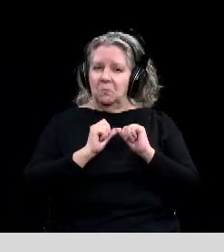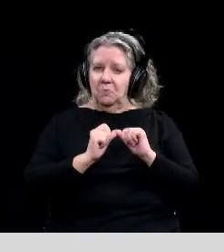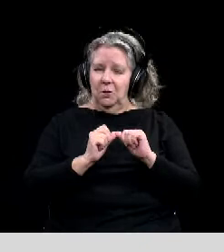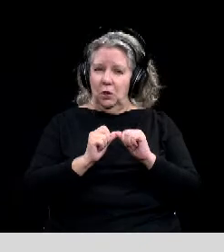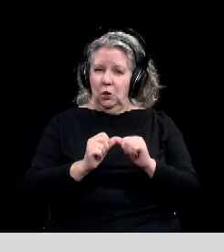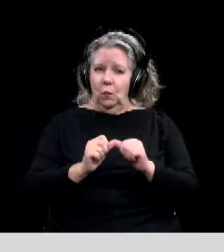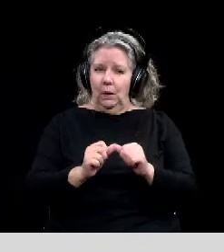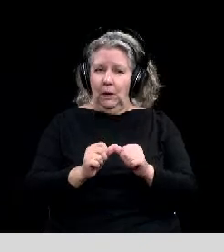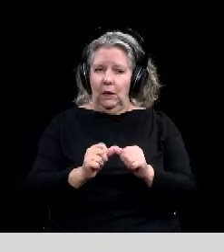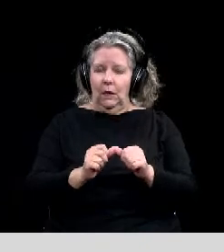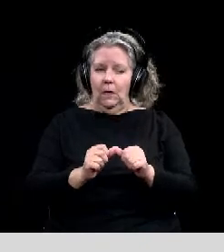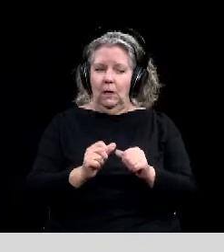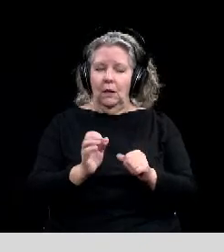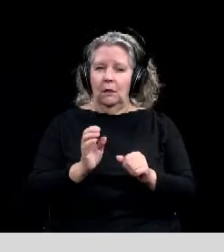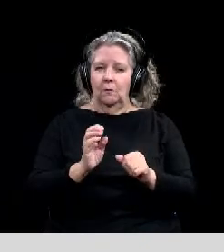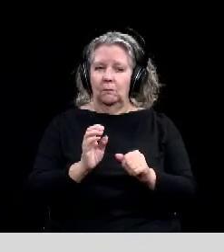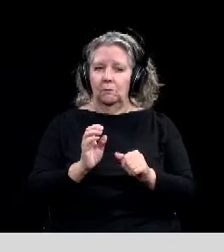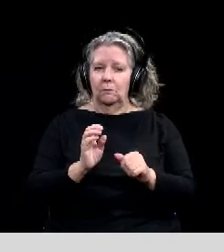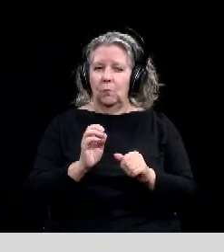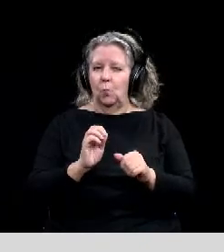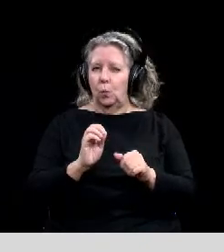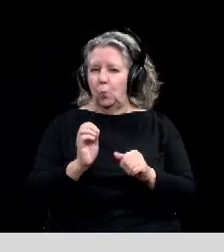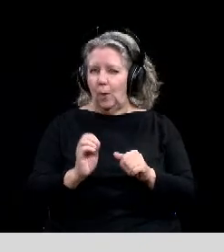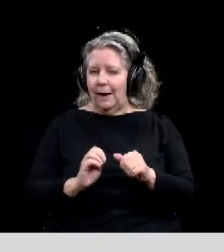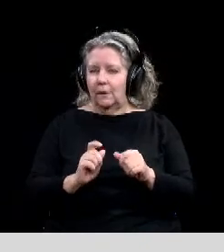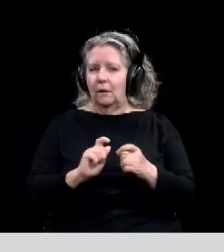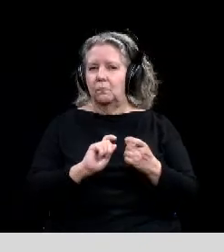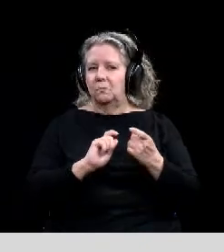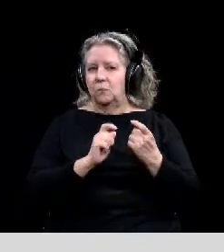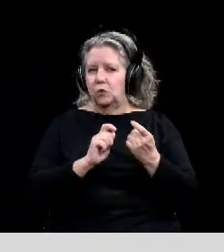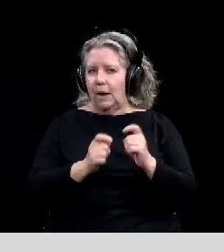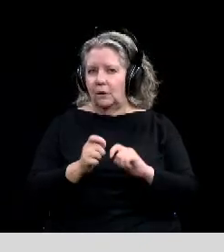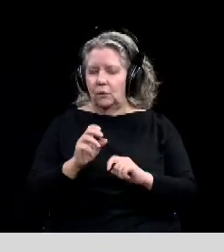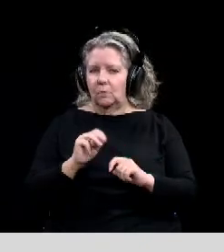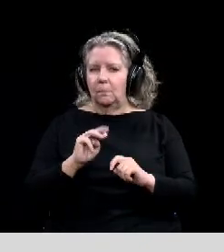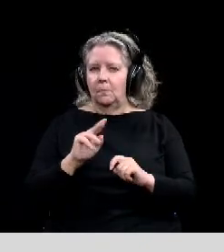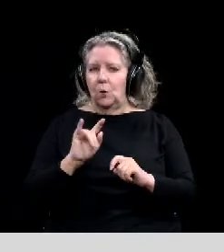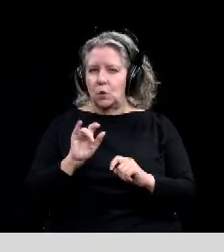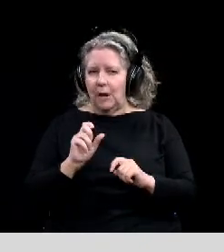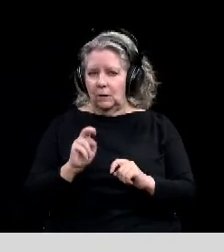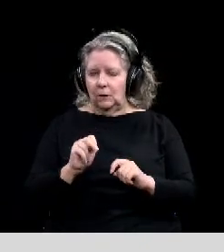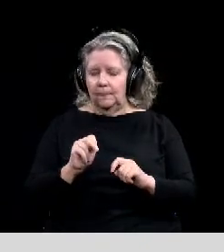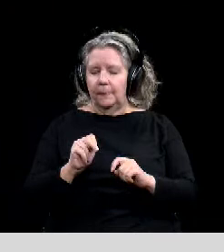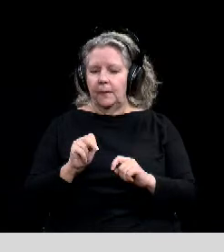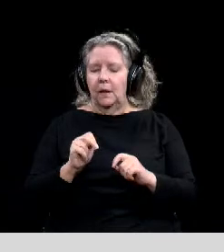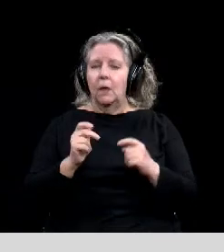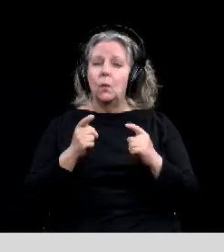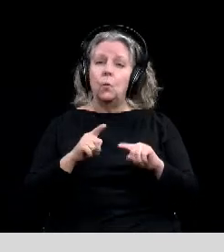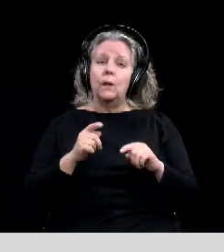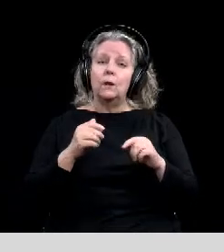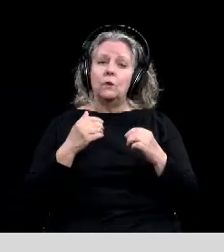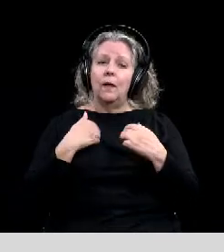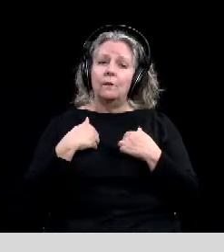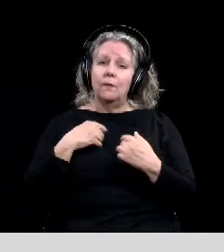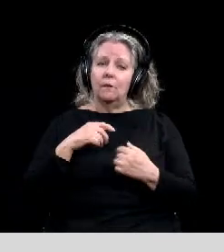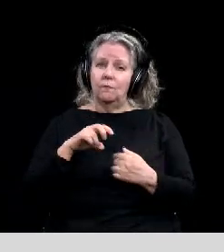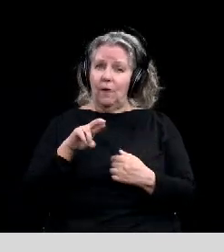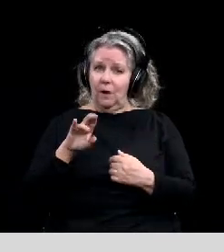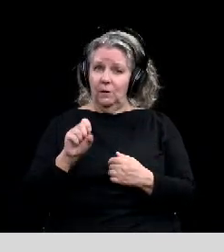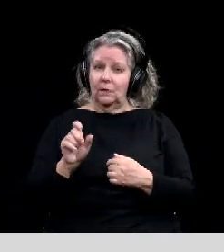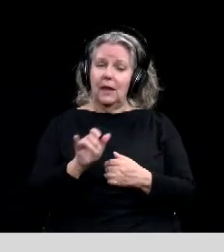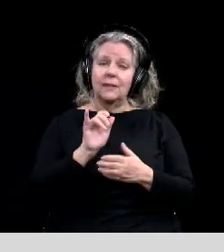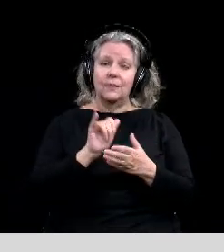there is a virus like this, like the coronavirus, in a person's body.